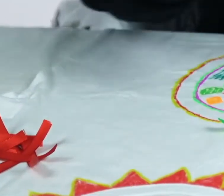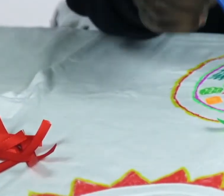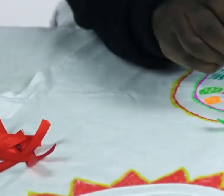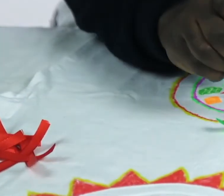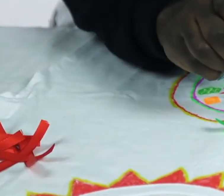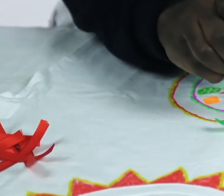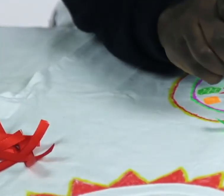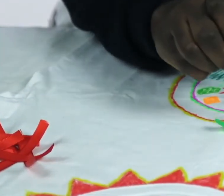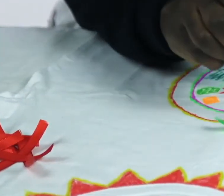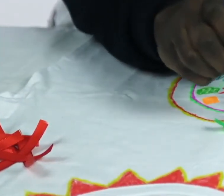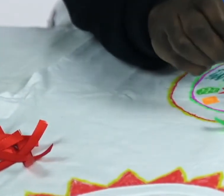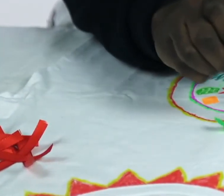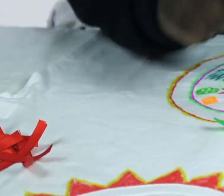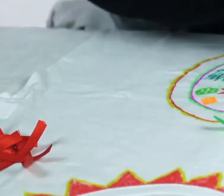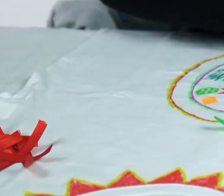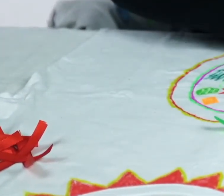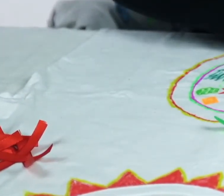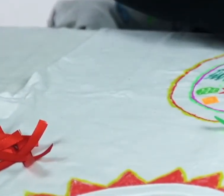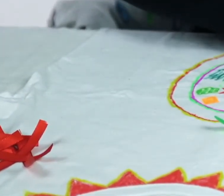Make sure you get enough in there.